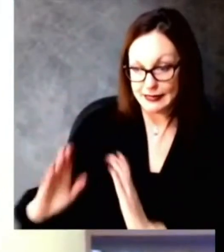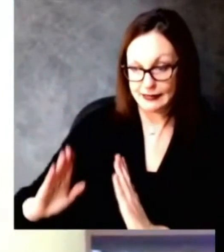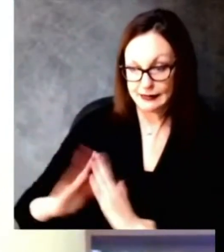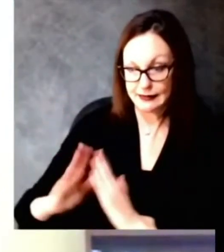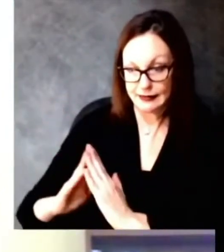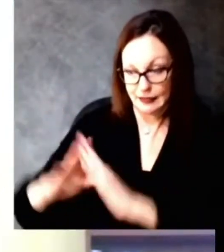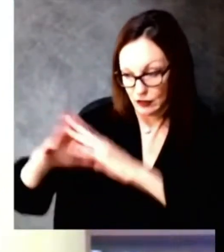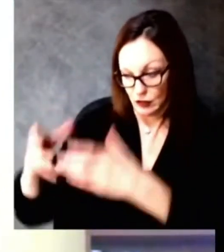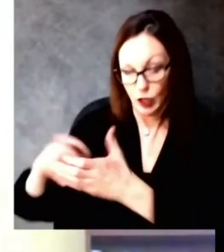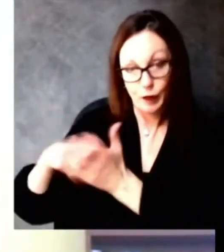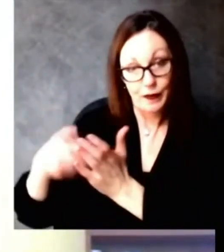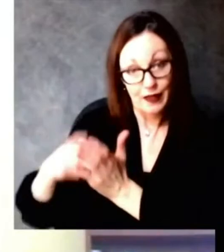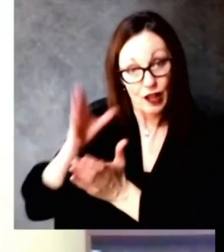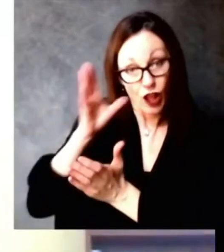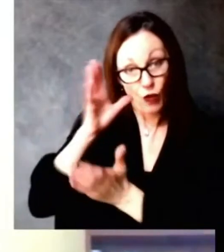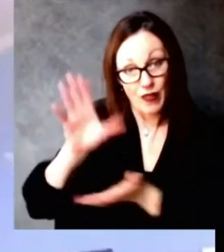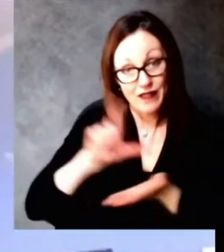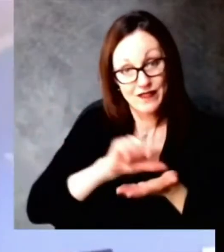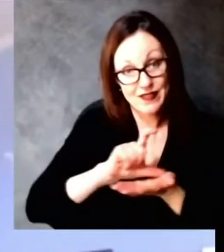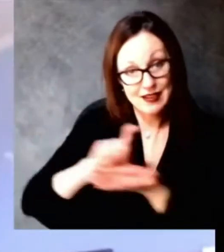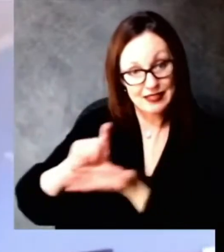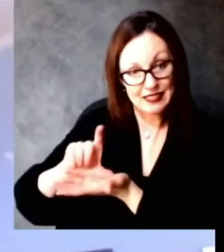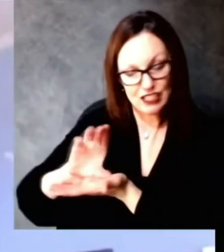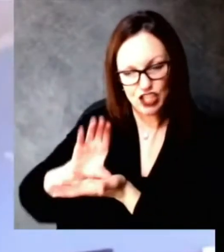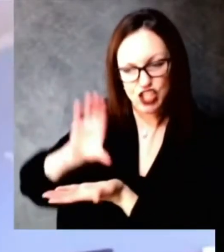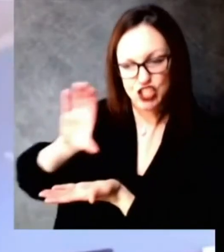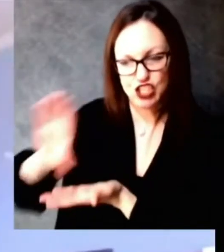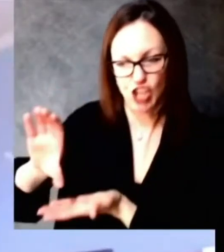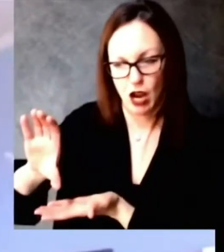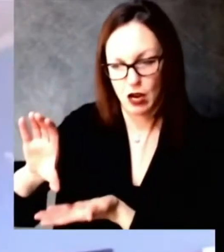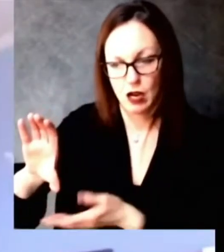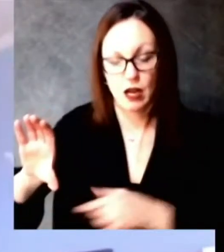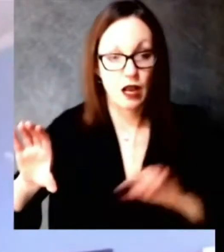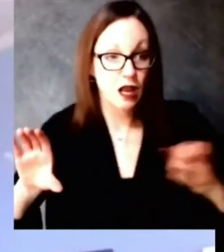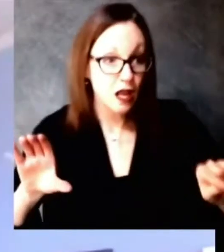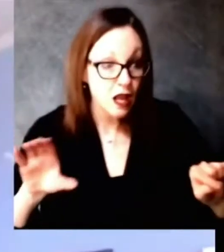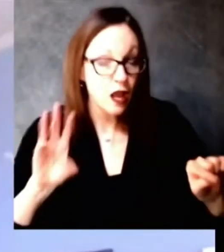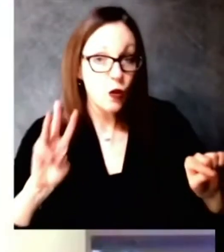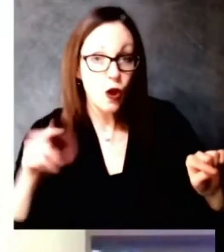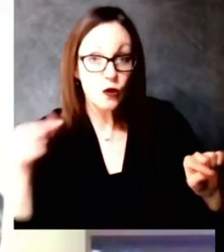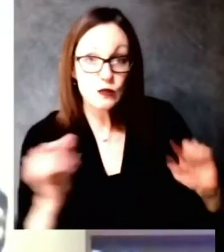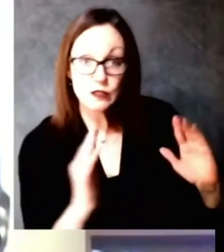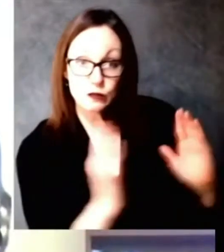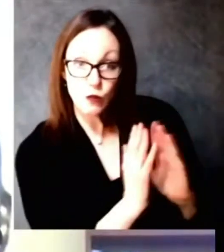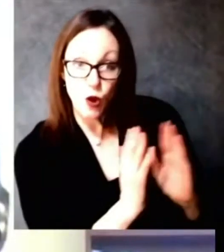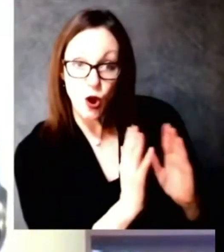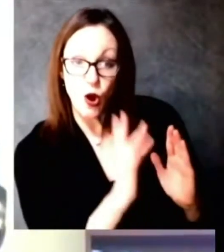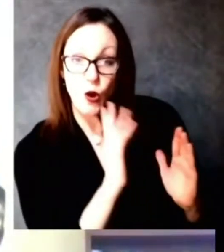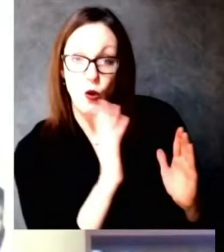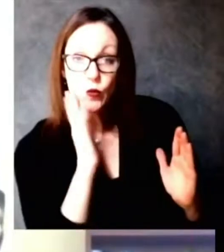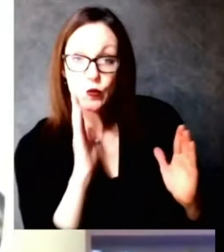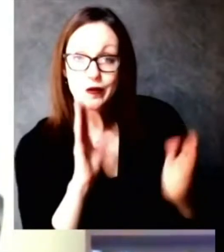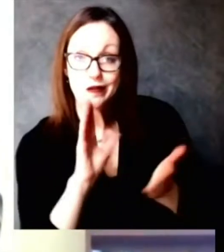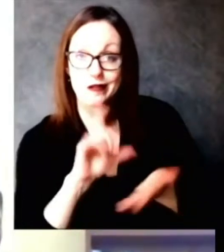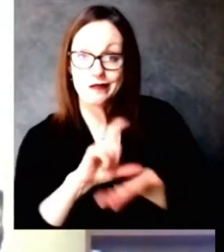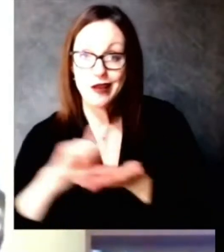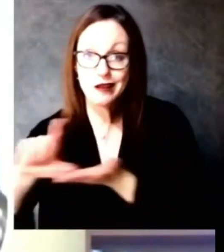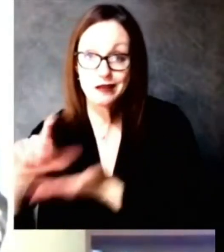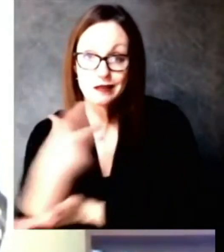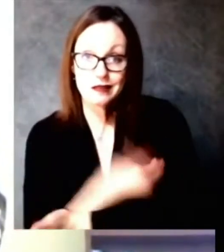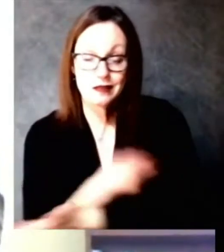not, Dr. Schauer? Correct. So it is something I meet regularly